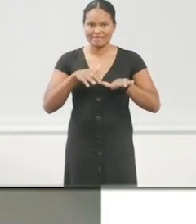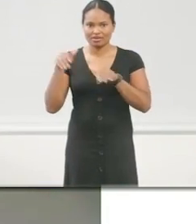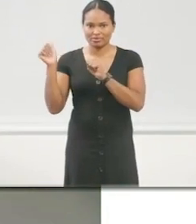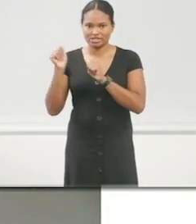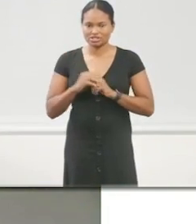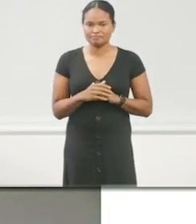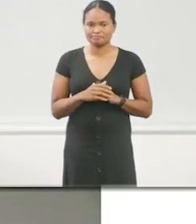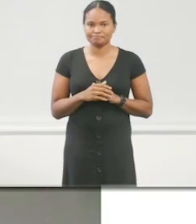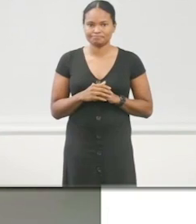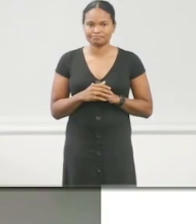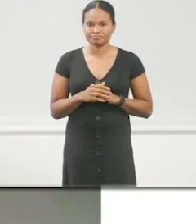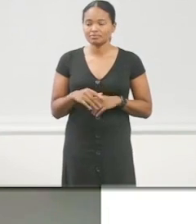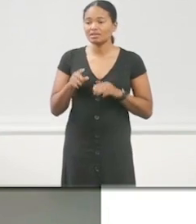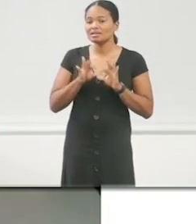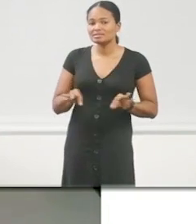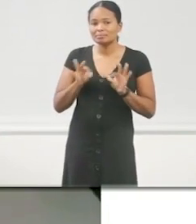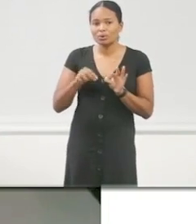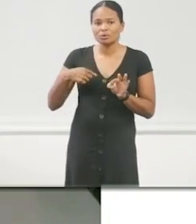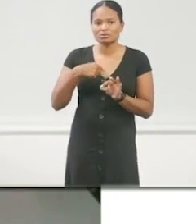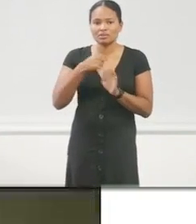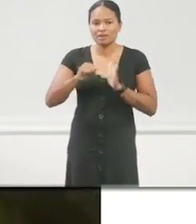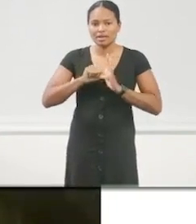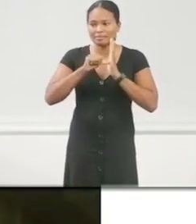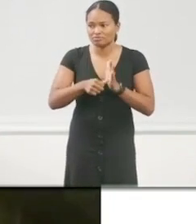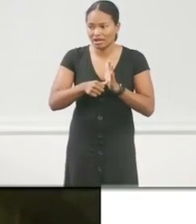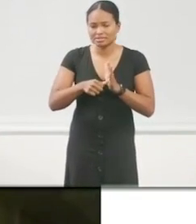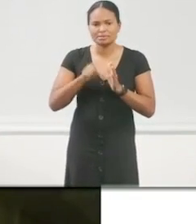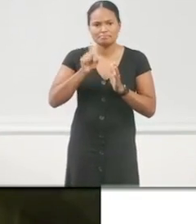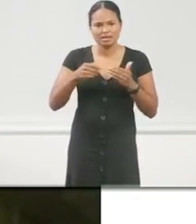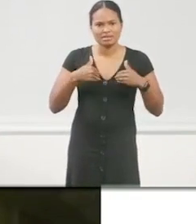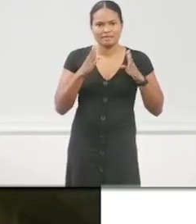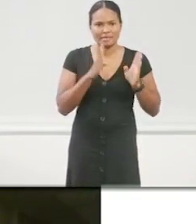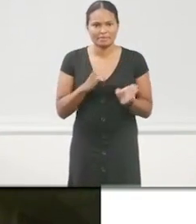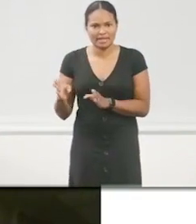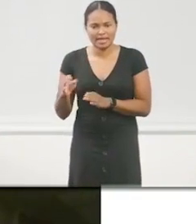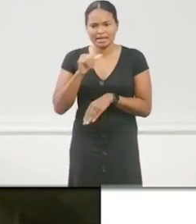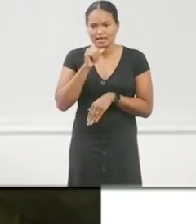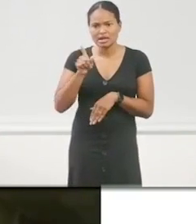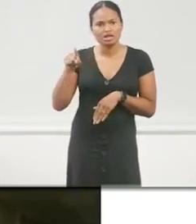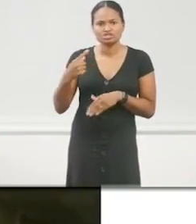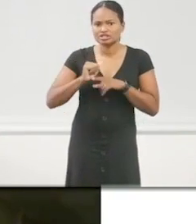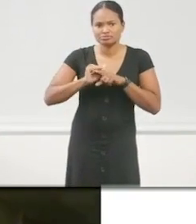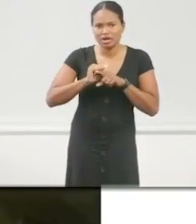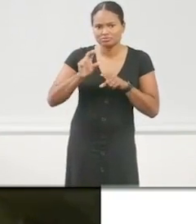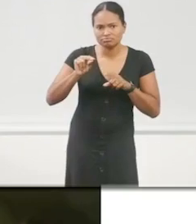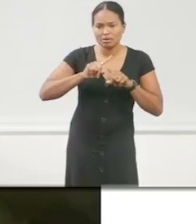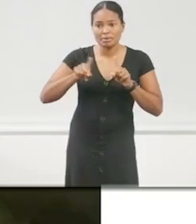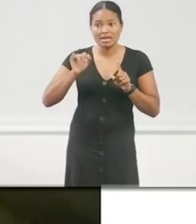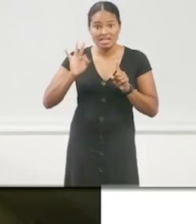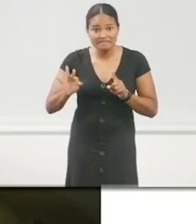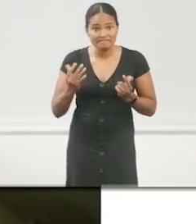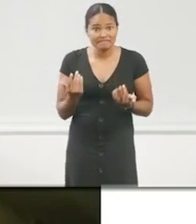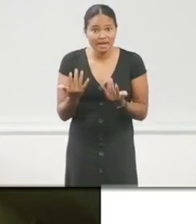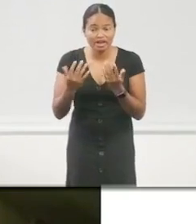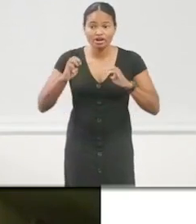that we impress on people that what they need to do is have a plan of action. Not only that, but they need to practice it. Because in the event of a fire or an